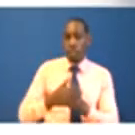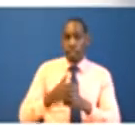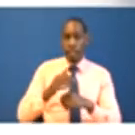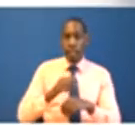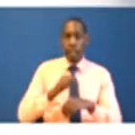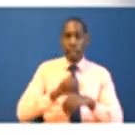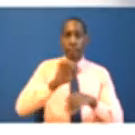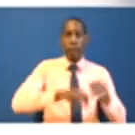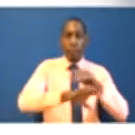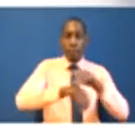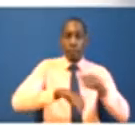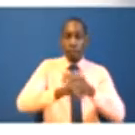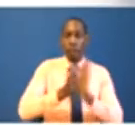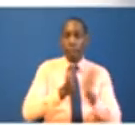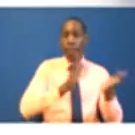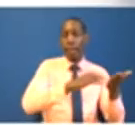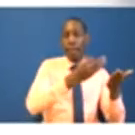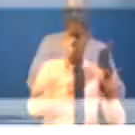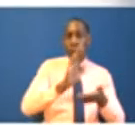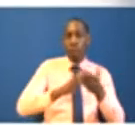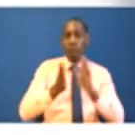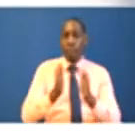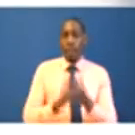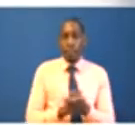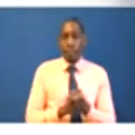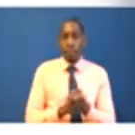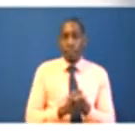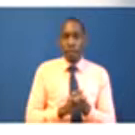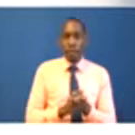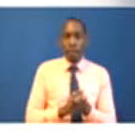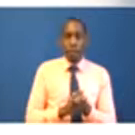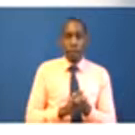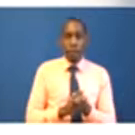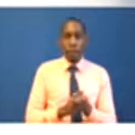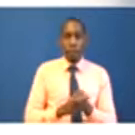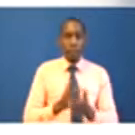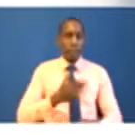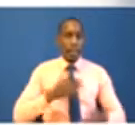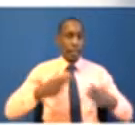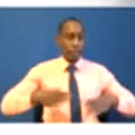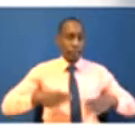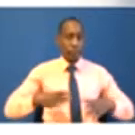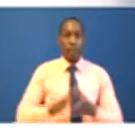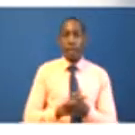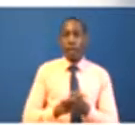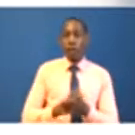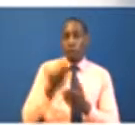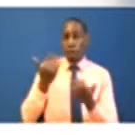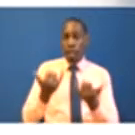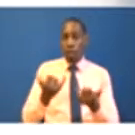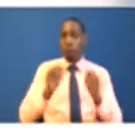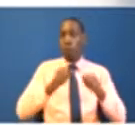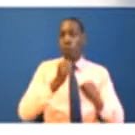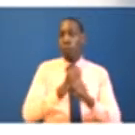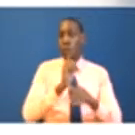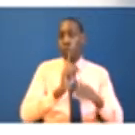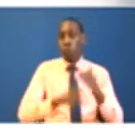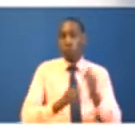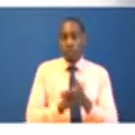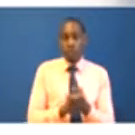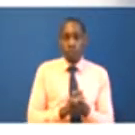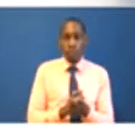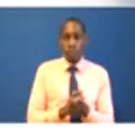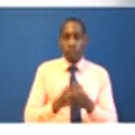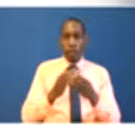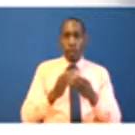if you've stolen public funds you become a fan of the people if you stole the public plans because then you're able to do it to deal